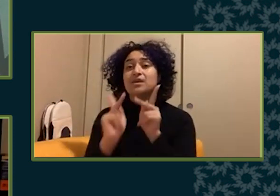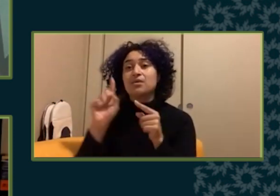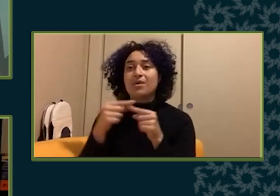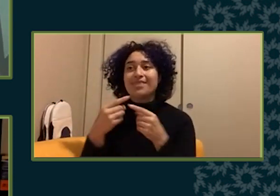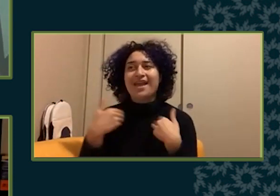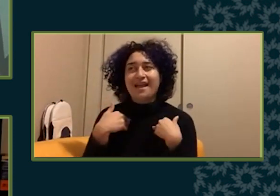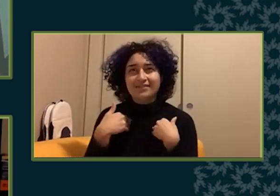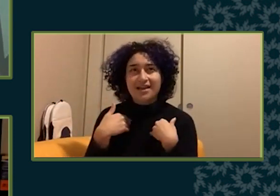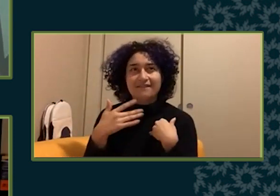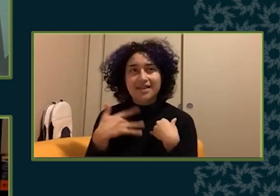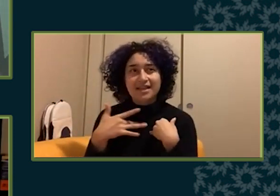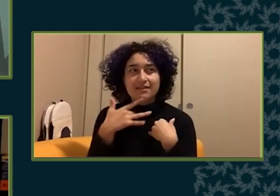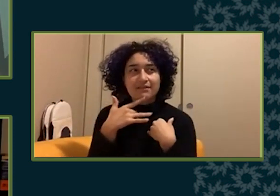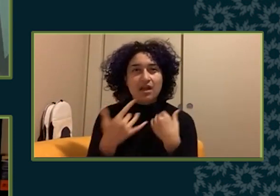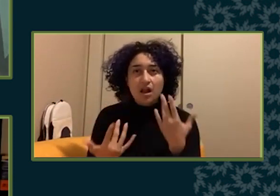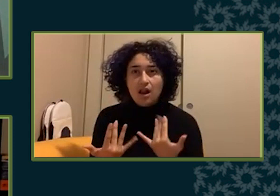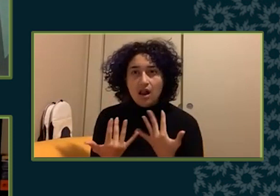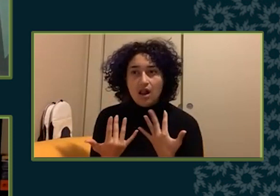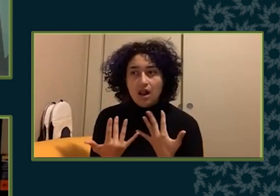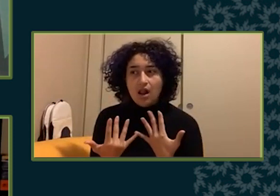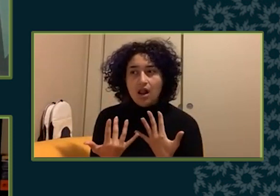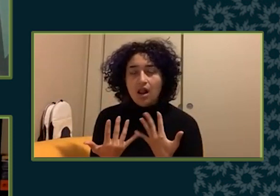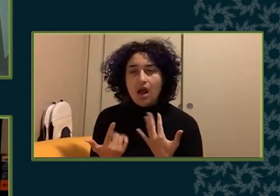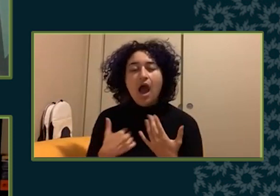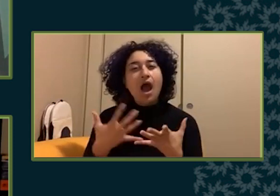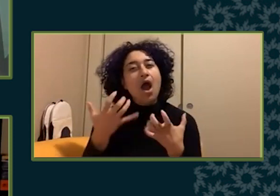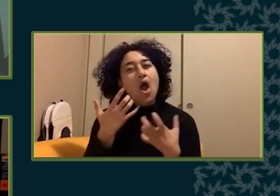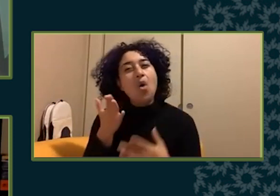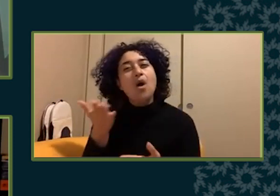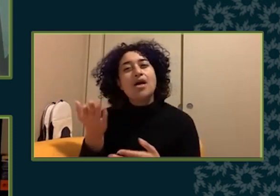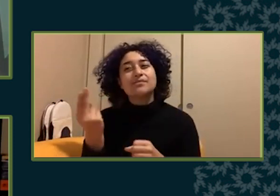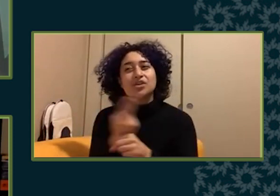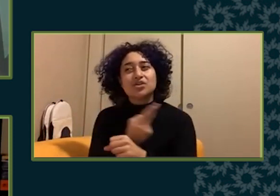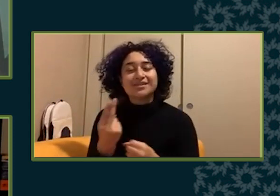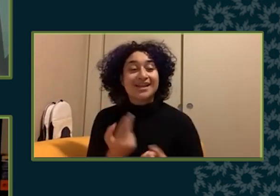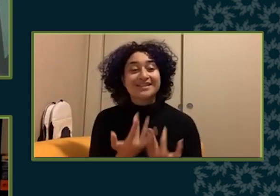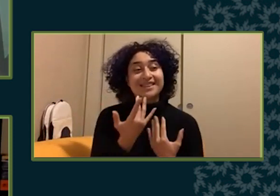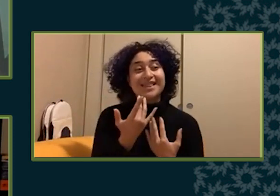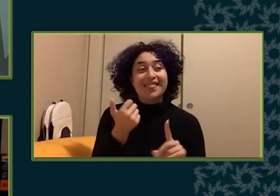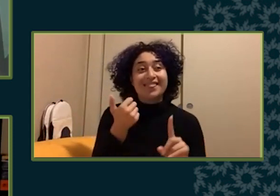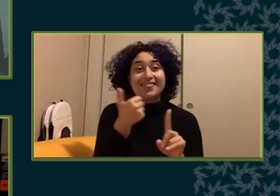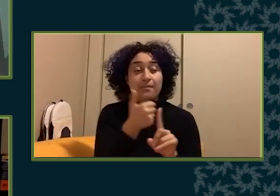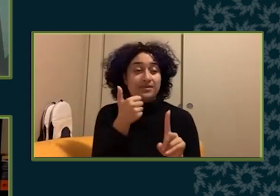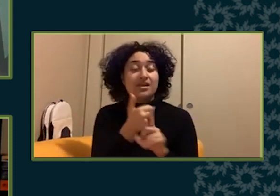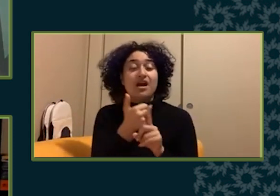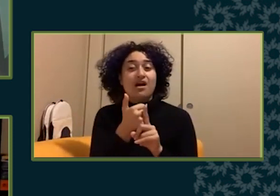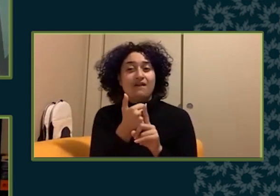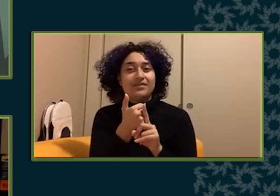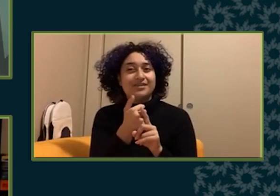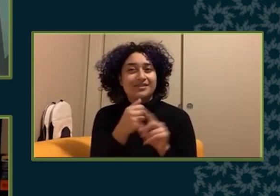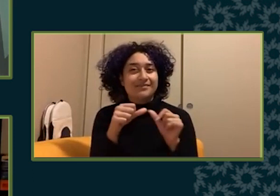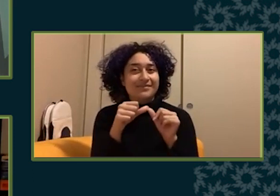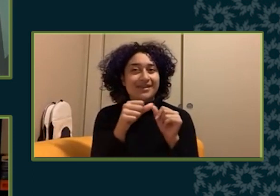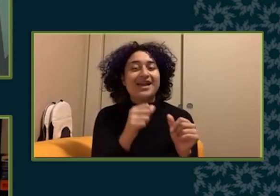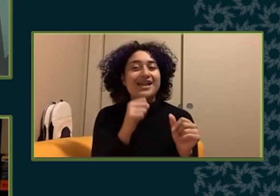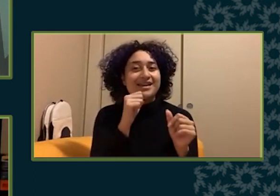like fire, I want them to use that to light themselves up, right? Not to burn the